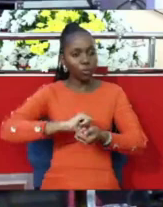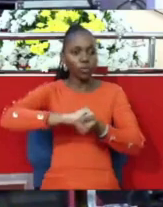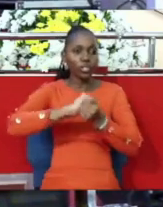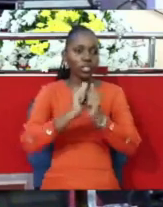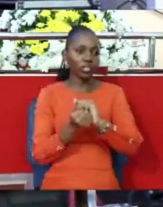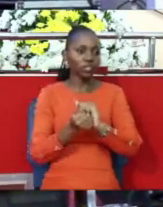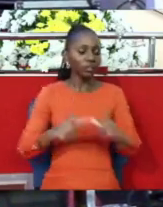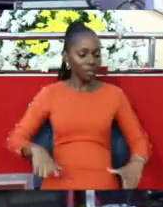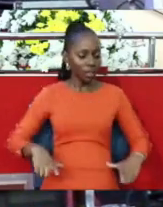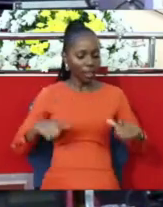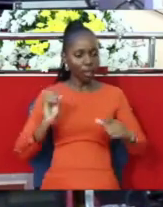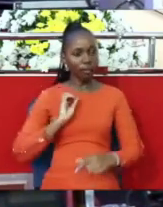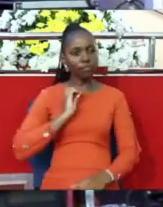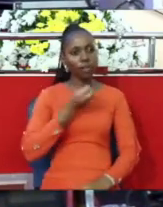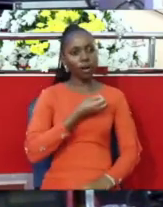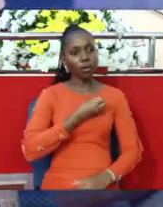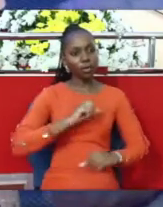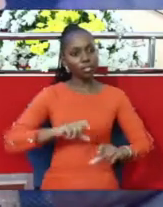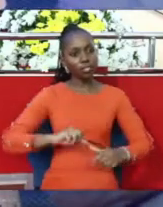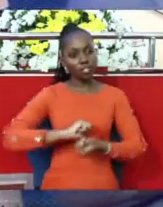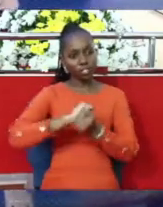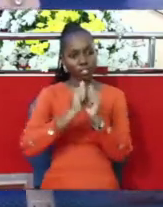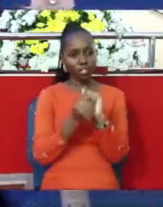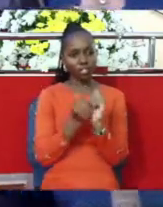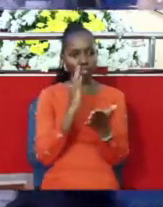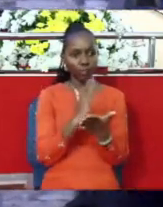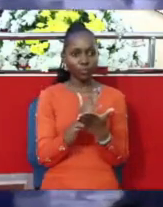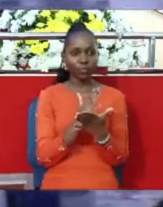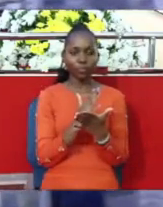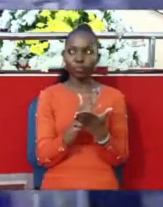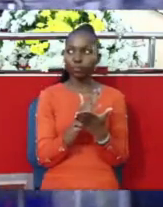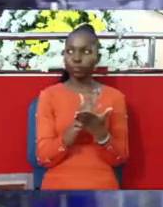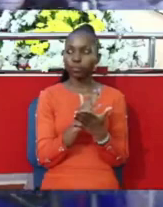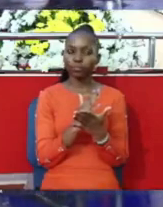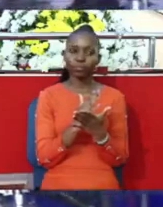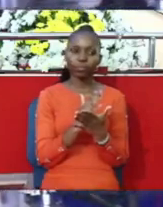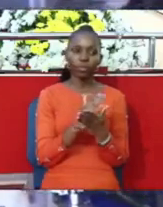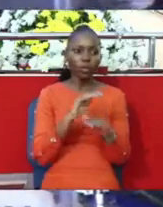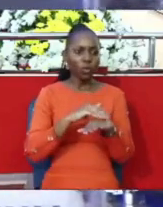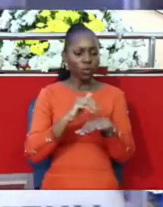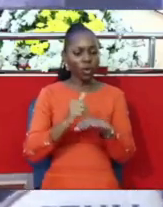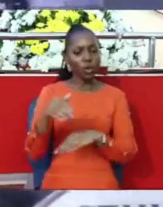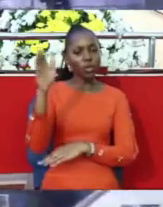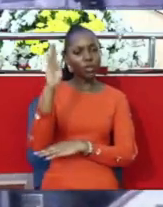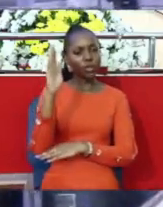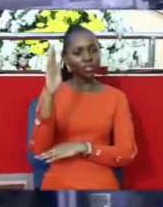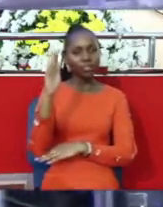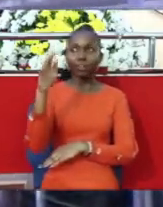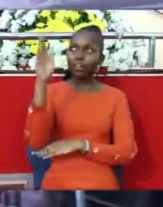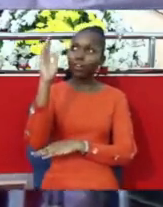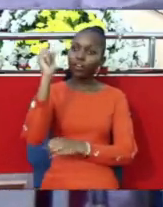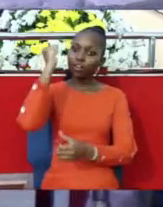pia atuita majina that we want him to call us. Ambaye tungetaka kumwi. God of Abraham. Mungu wa Abraham. God of Isaac. Mungu